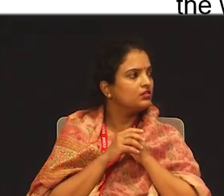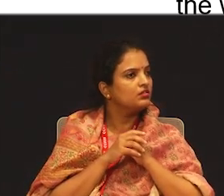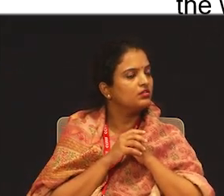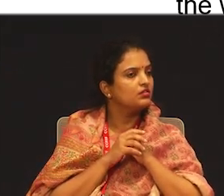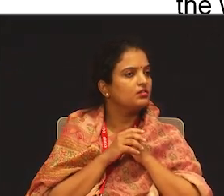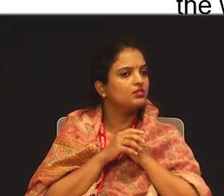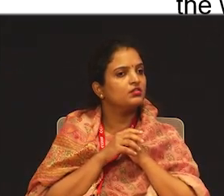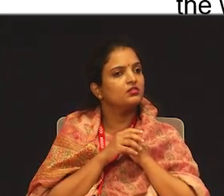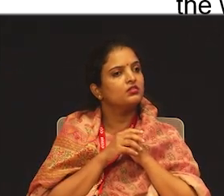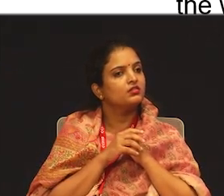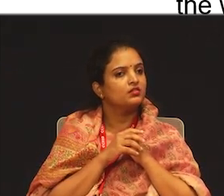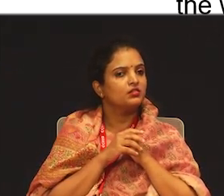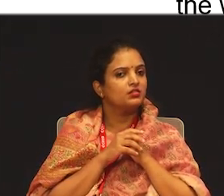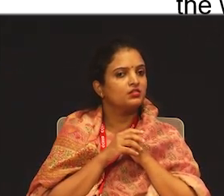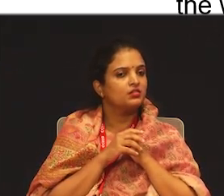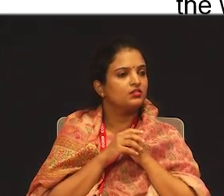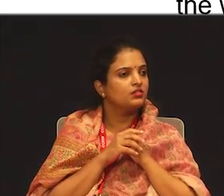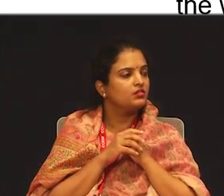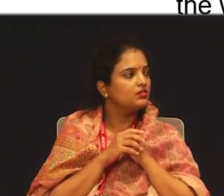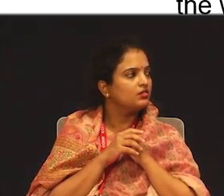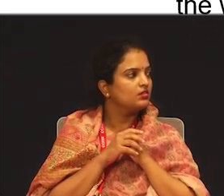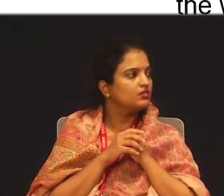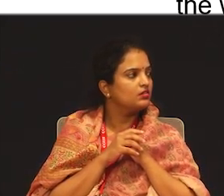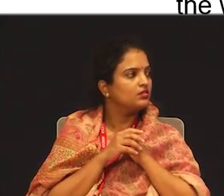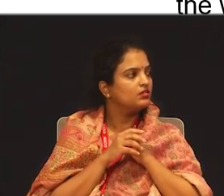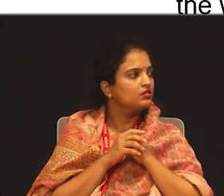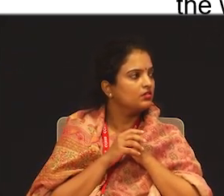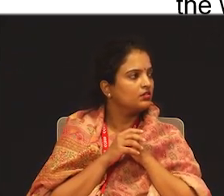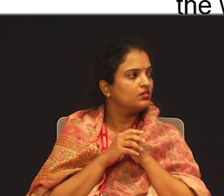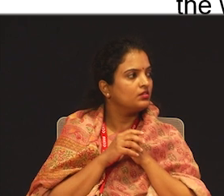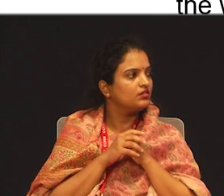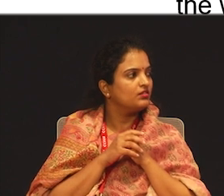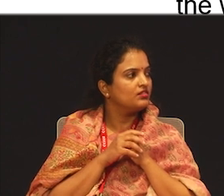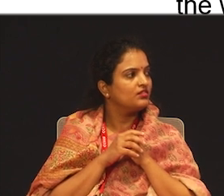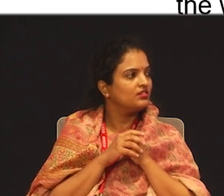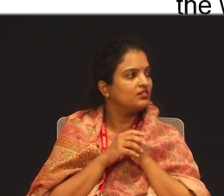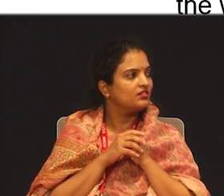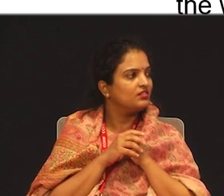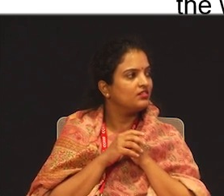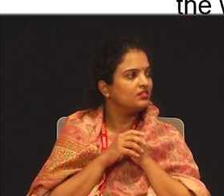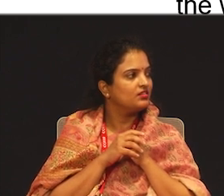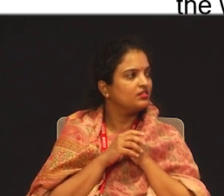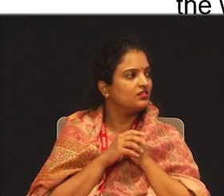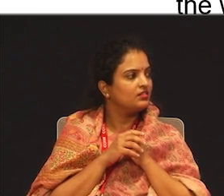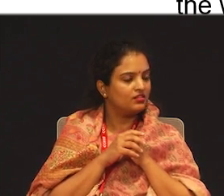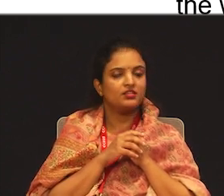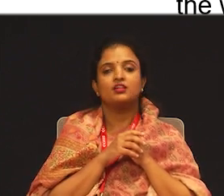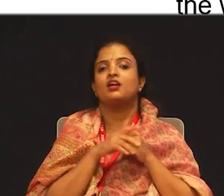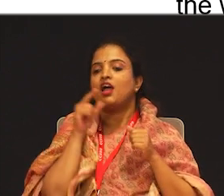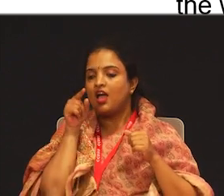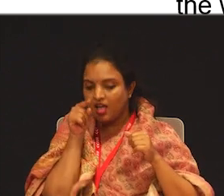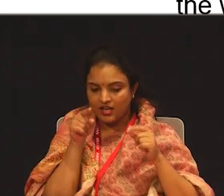Okay, why these 3 terms I picked up? Because these 3 are not recognized by RPWD